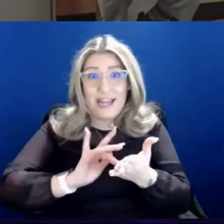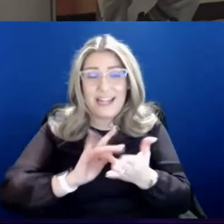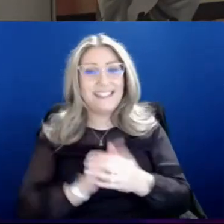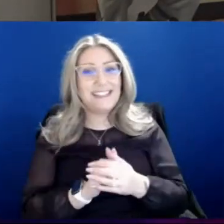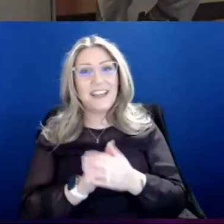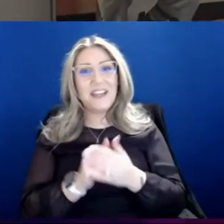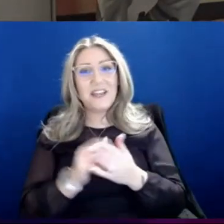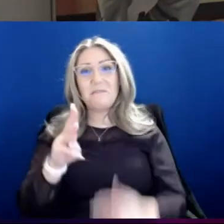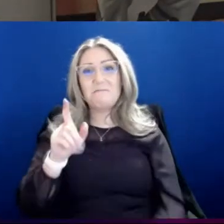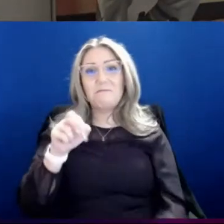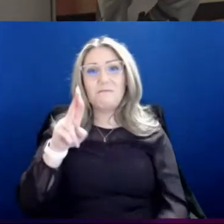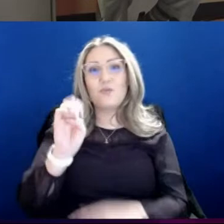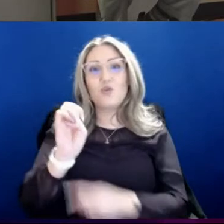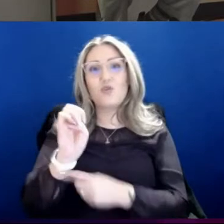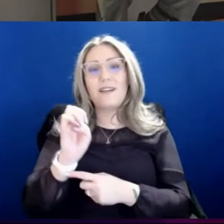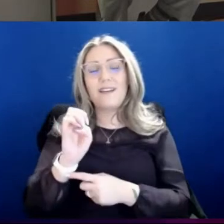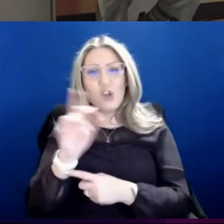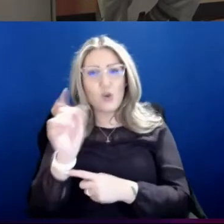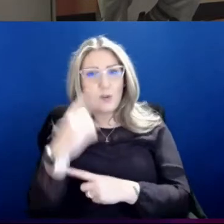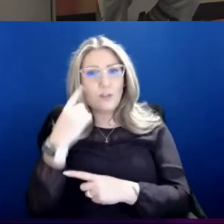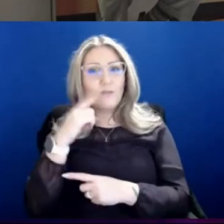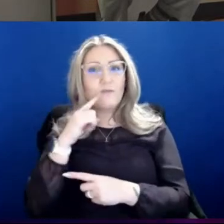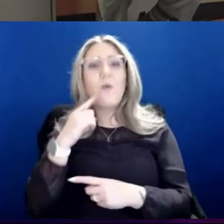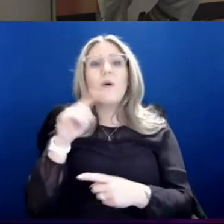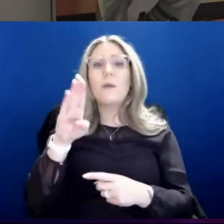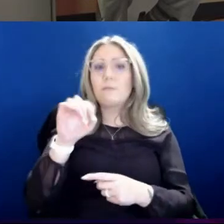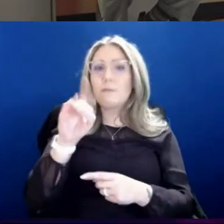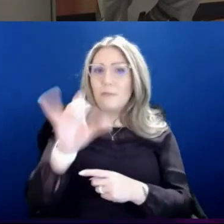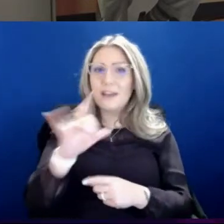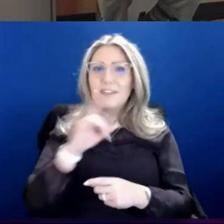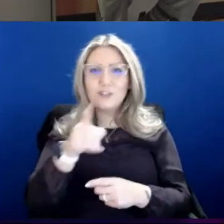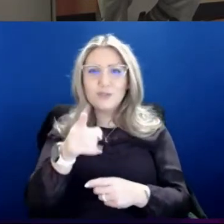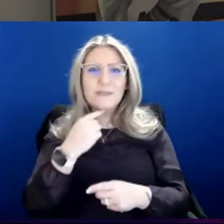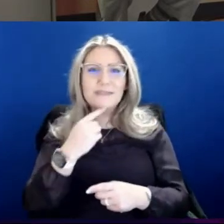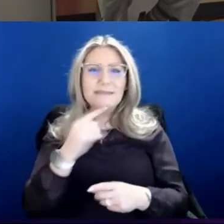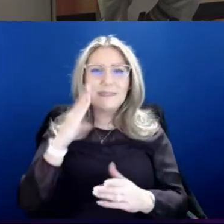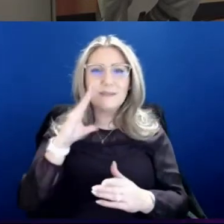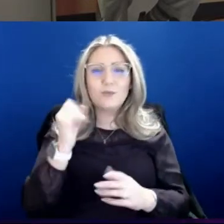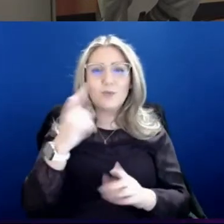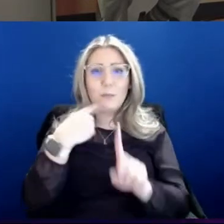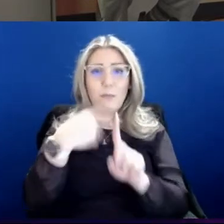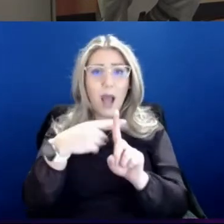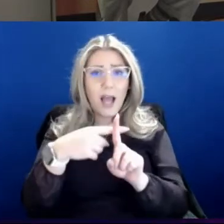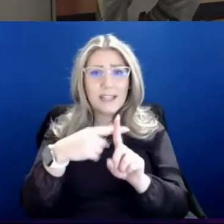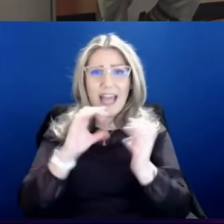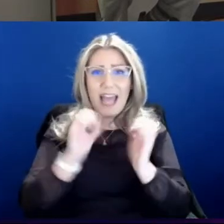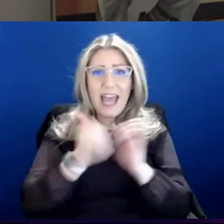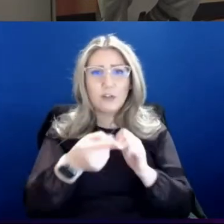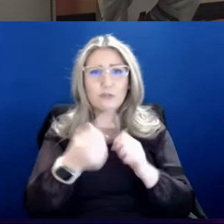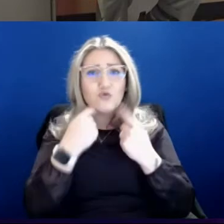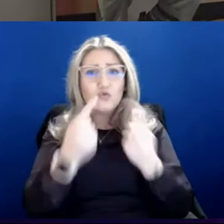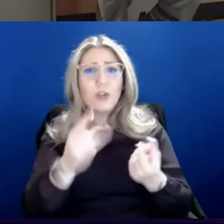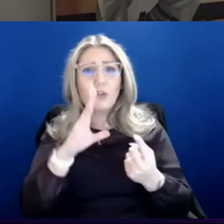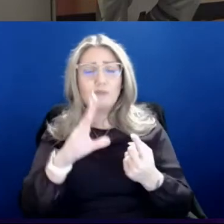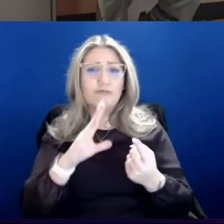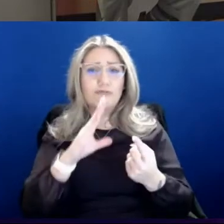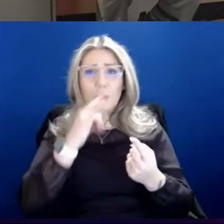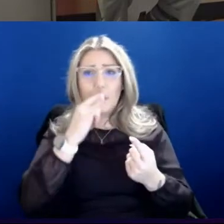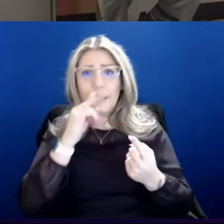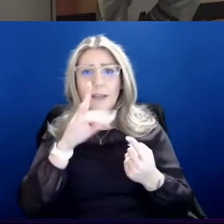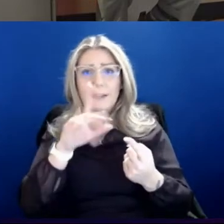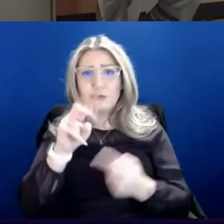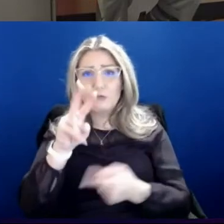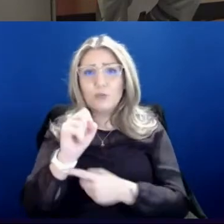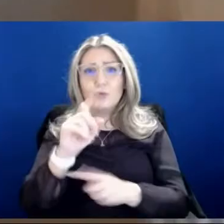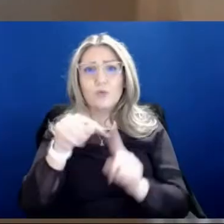for Becky. Marie writes, Becky seems so positive. Can you ask her how she told her children the news when she was first